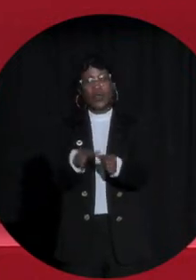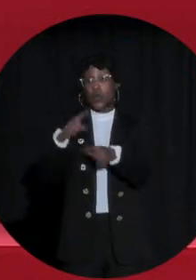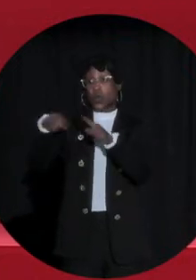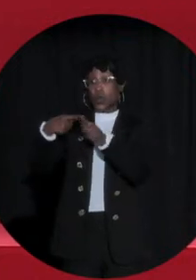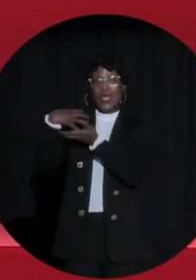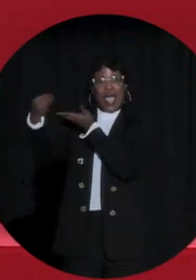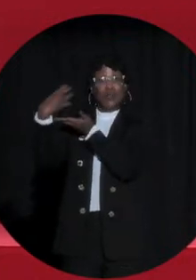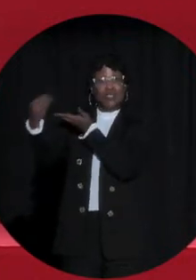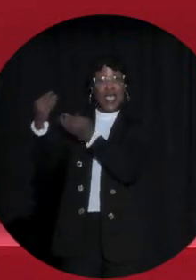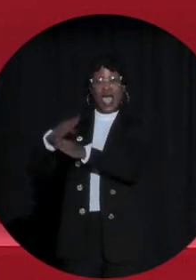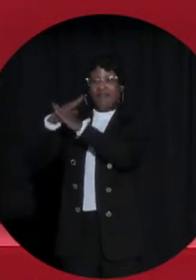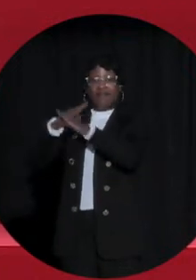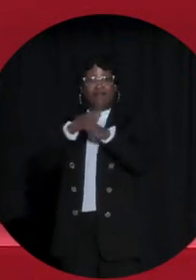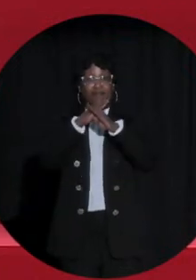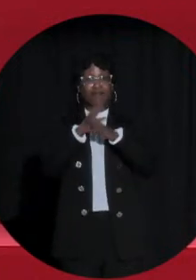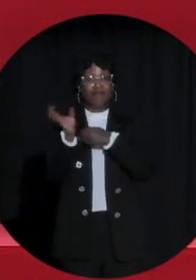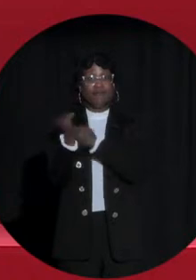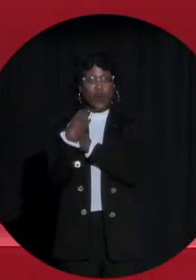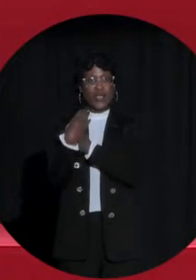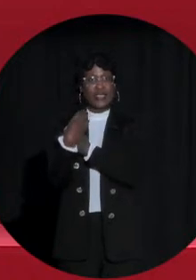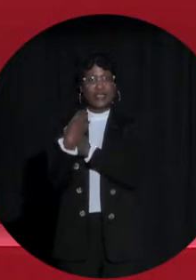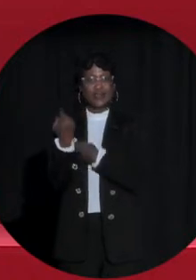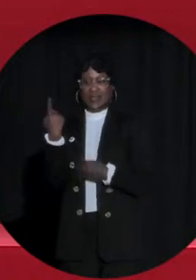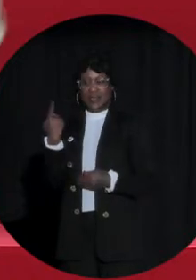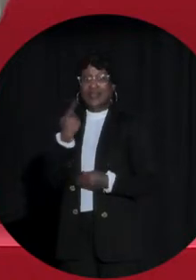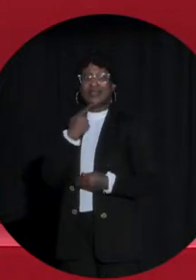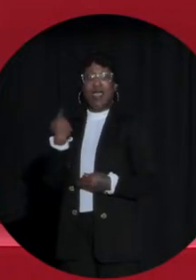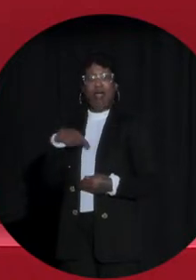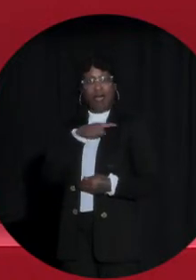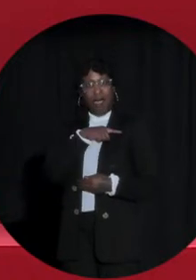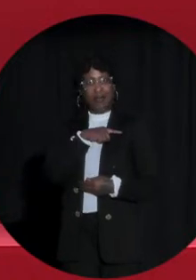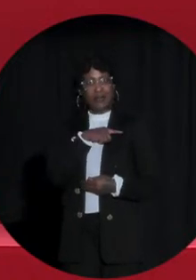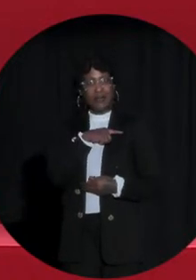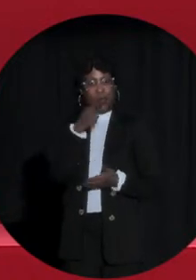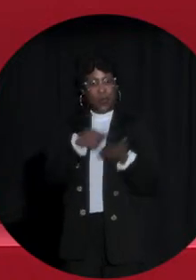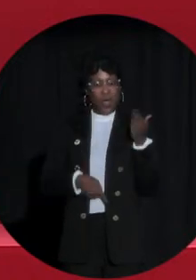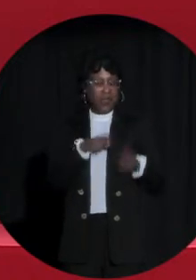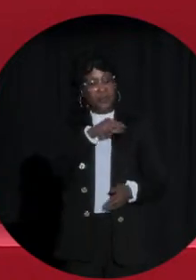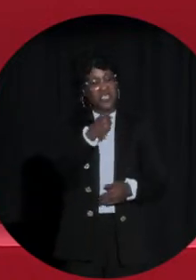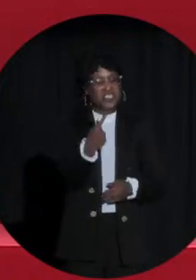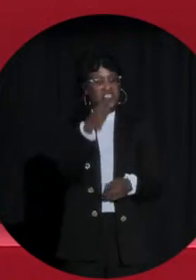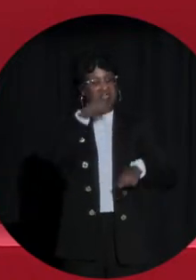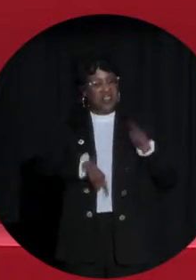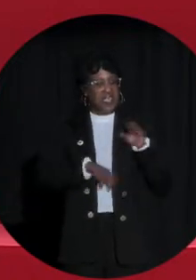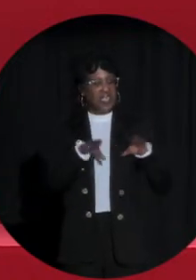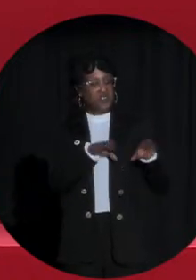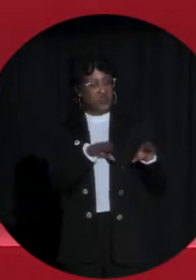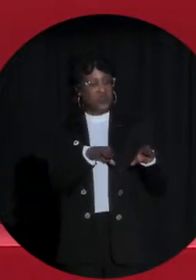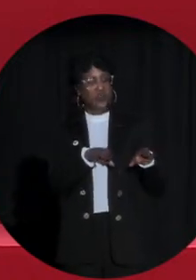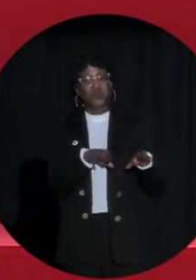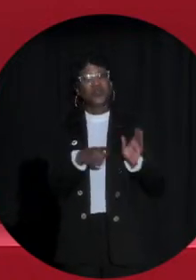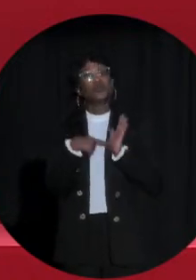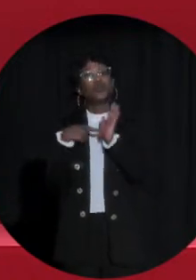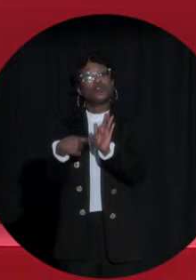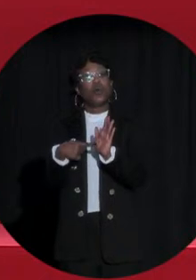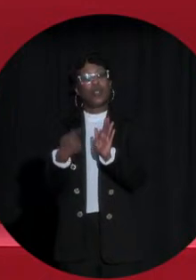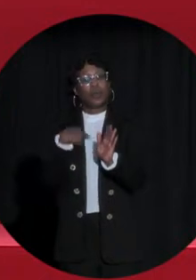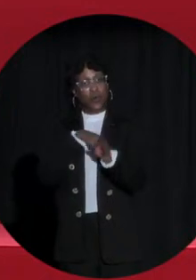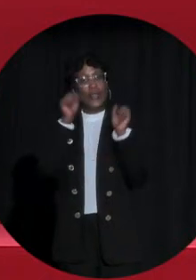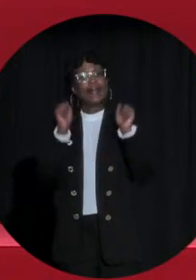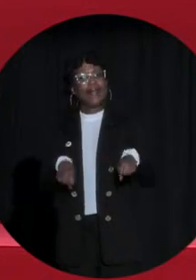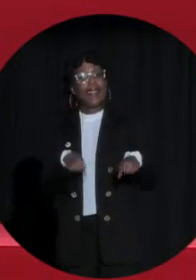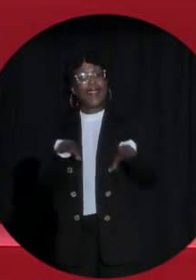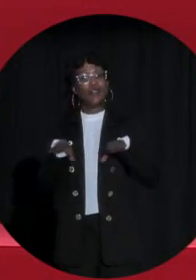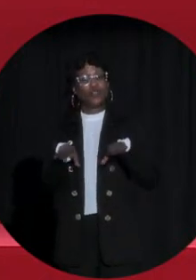and talk about what, quote, PG County can't do, we'll show them what we can do, and we'll bring them along with us, and we'll